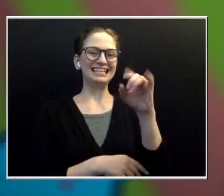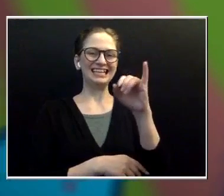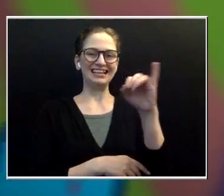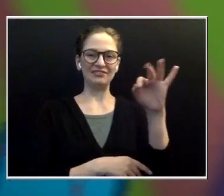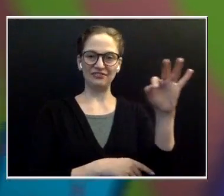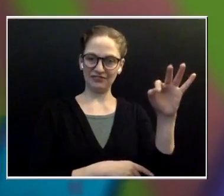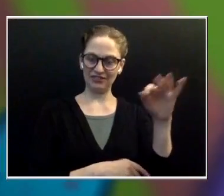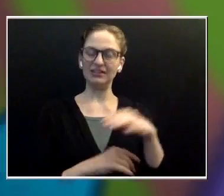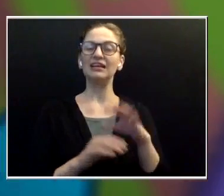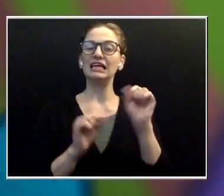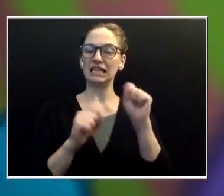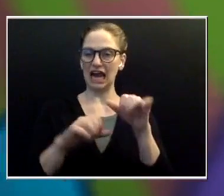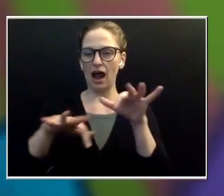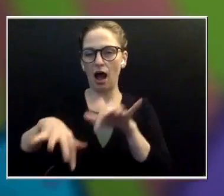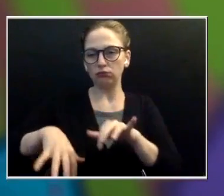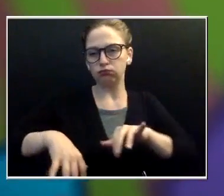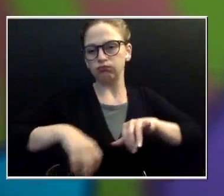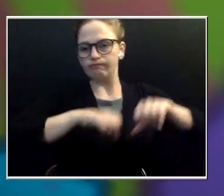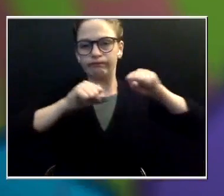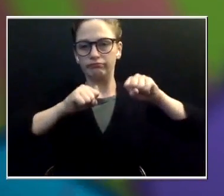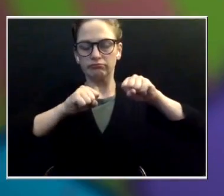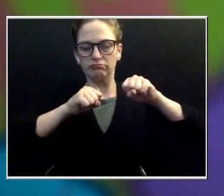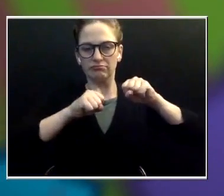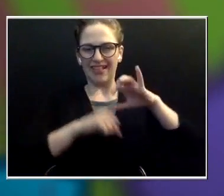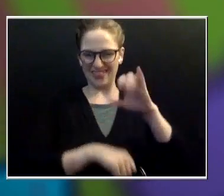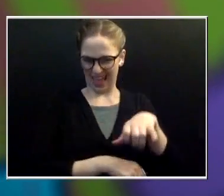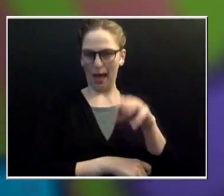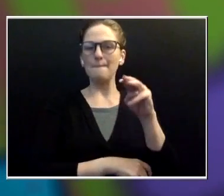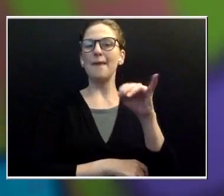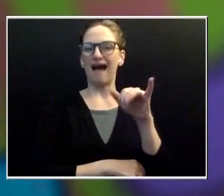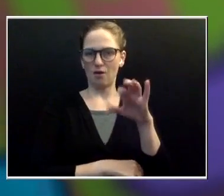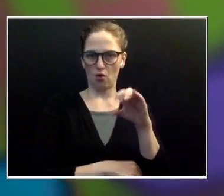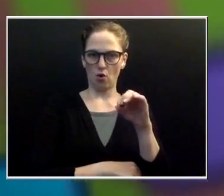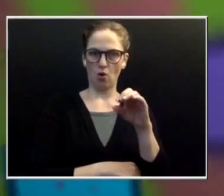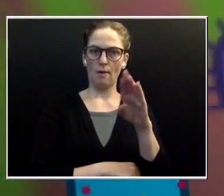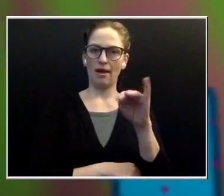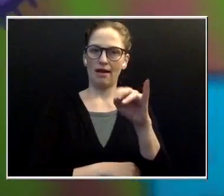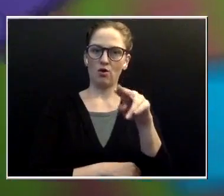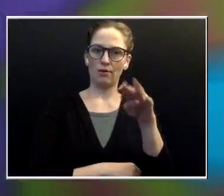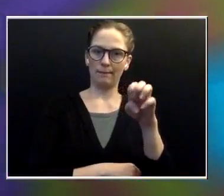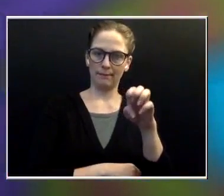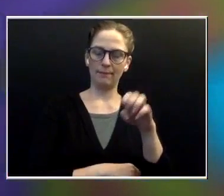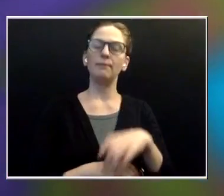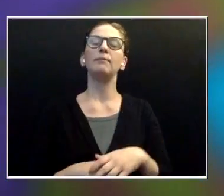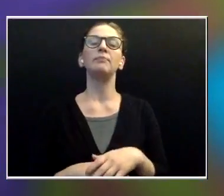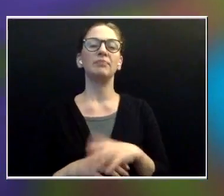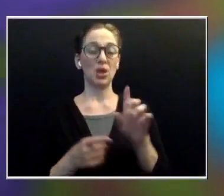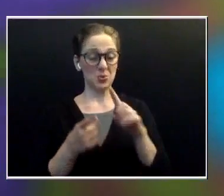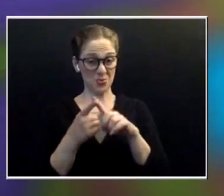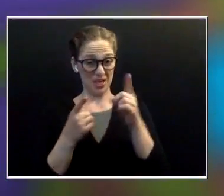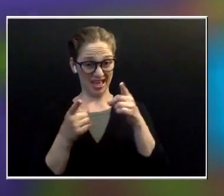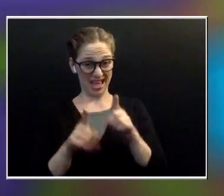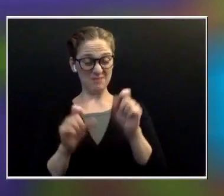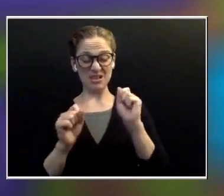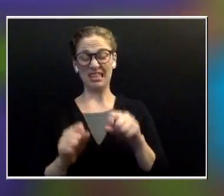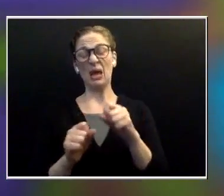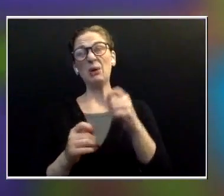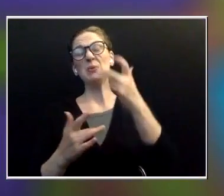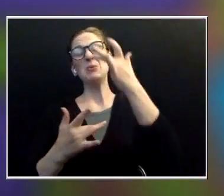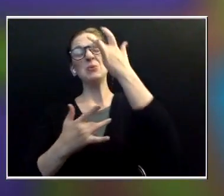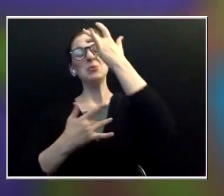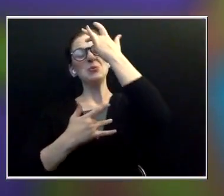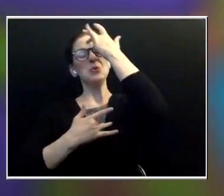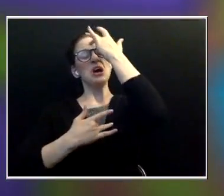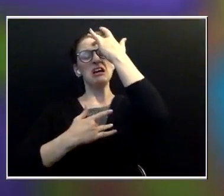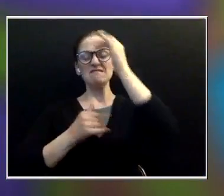the challenge is that when C. diff takes over, it can make you feel really, really sick. You can have chronic fevers, weight